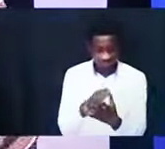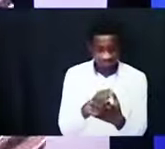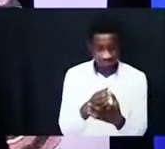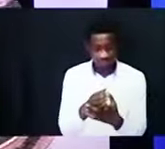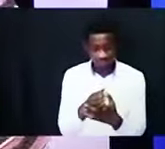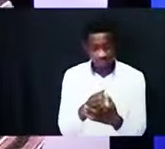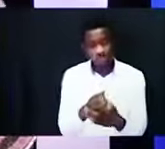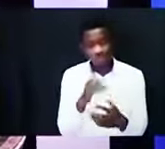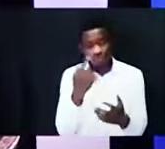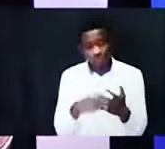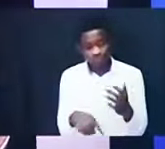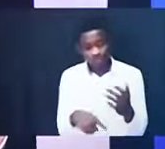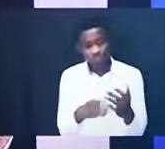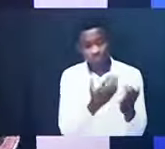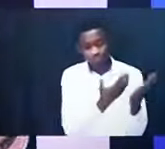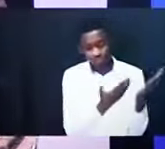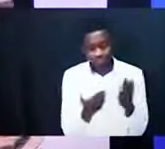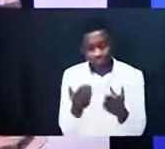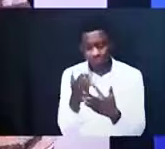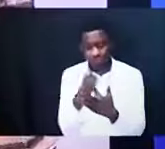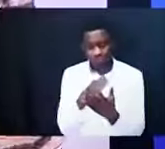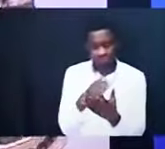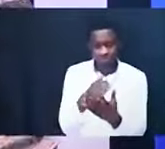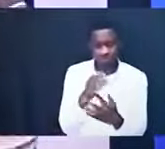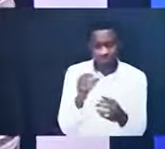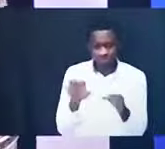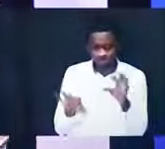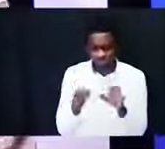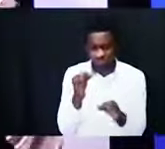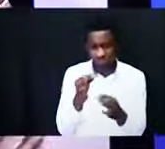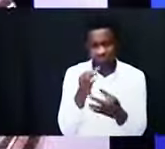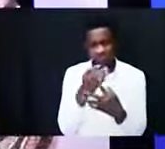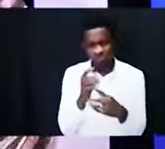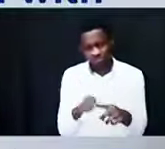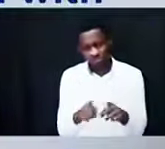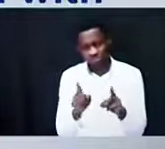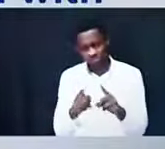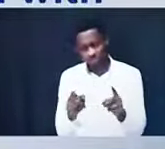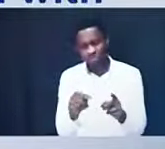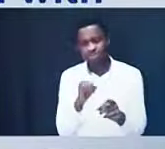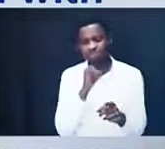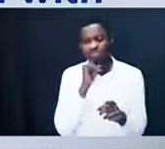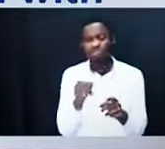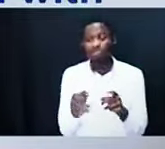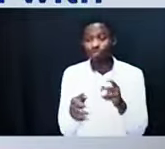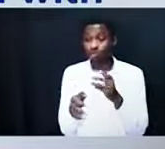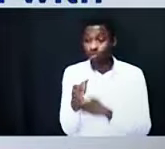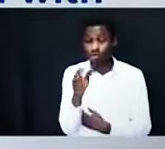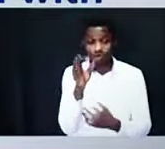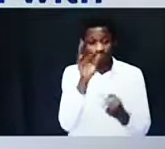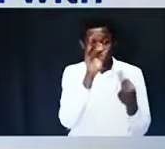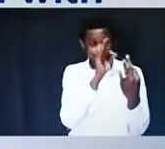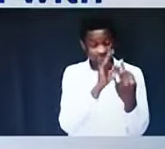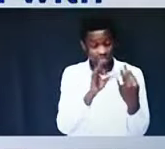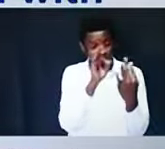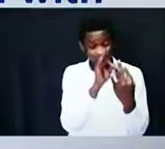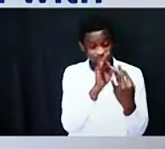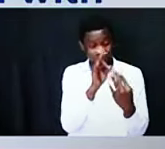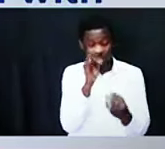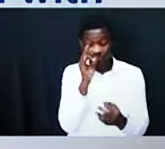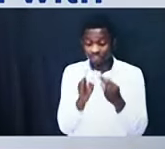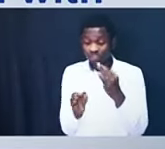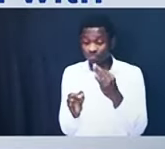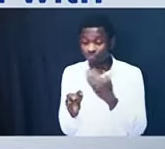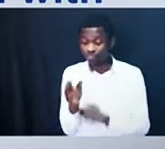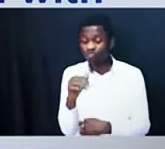spiritual difference is the presence of God with people. And that if God is not prepared to go